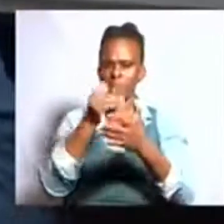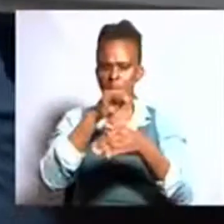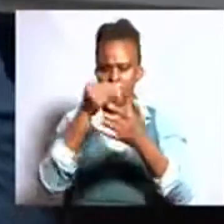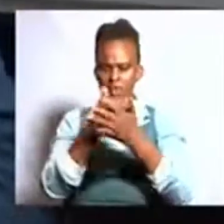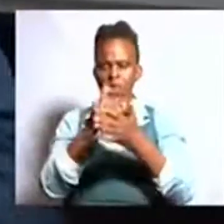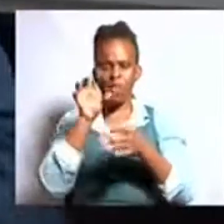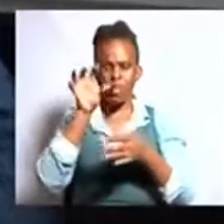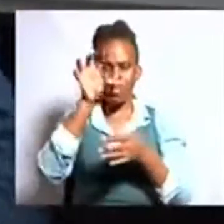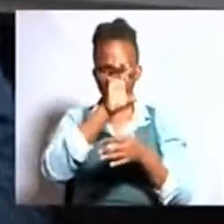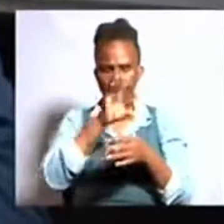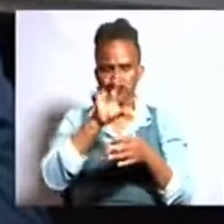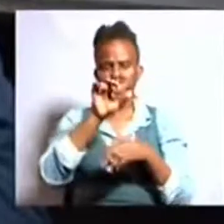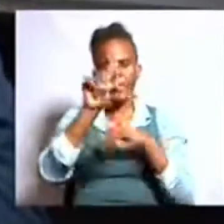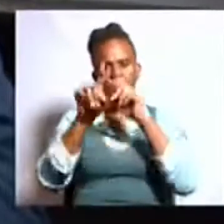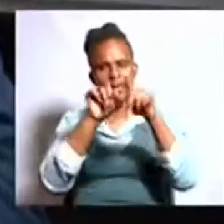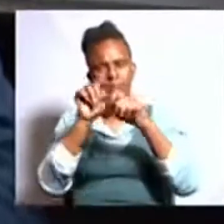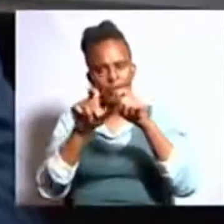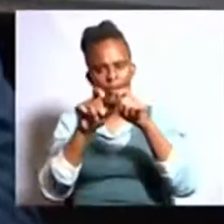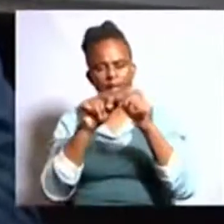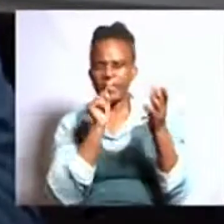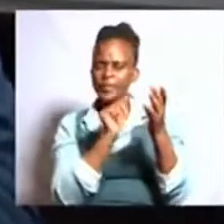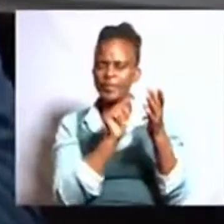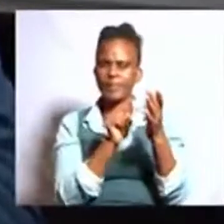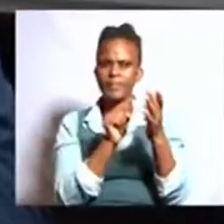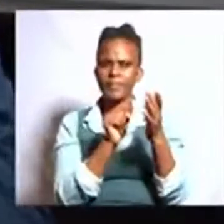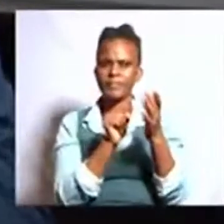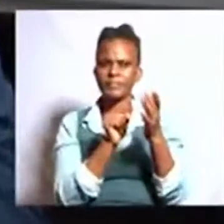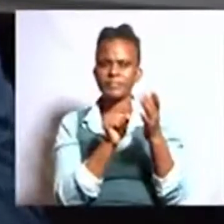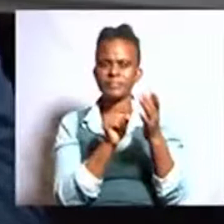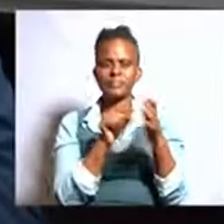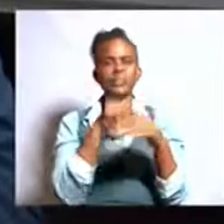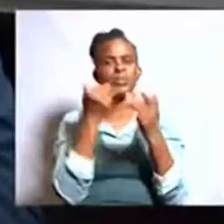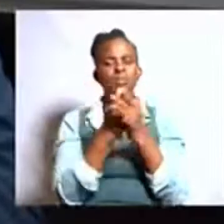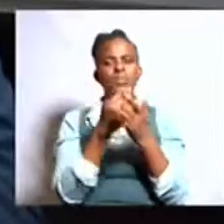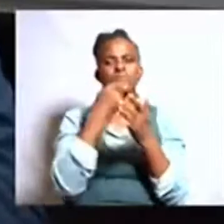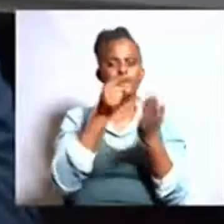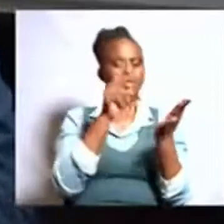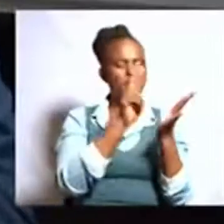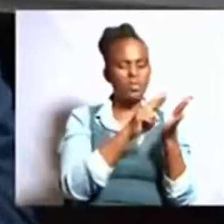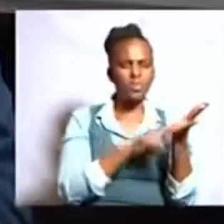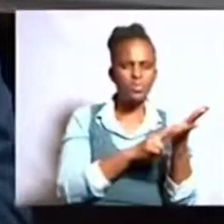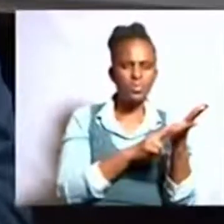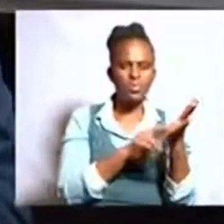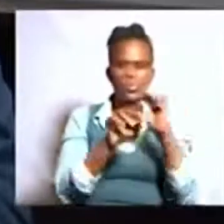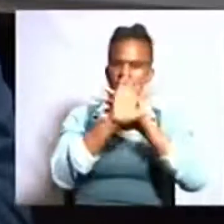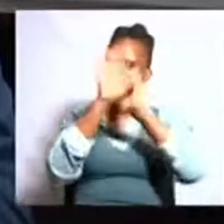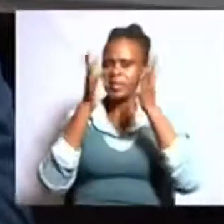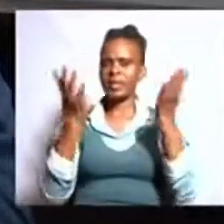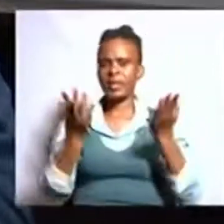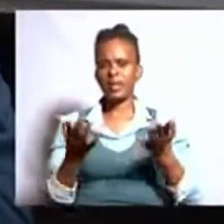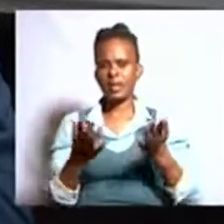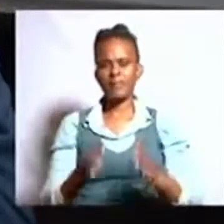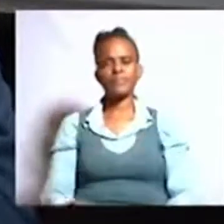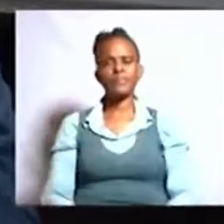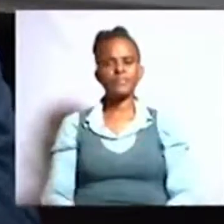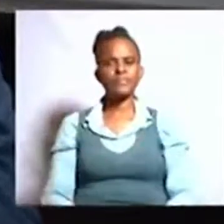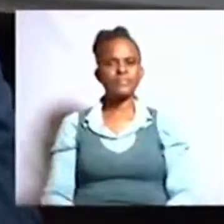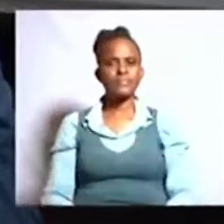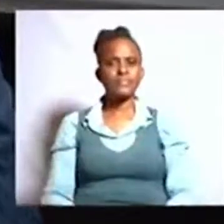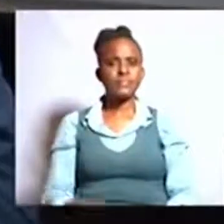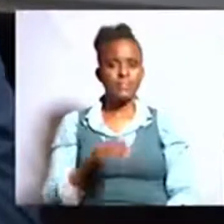so far asked questions about this have all been saying the rules were not clear. Do you have